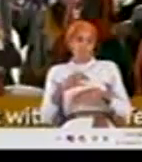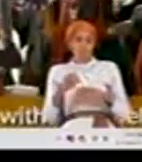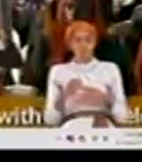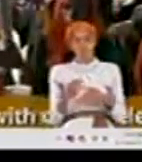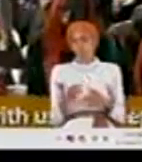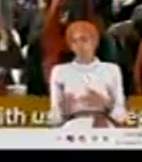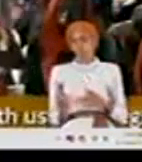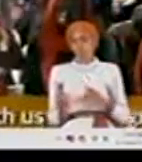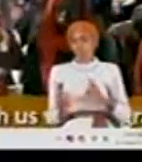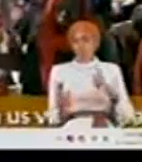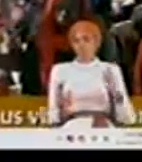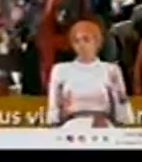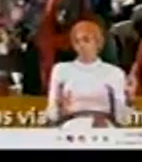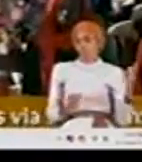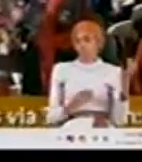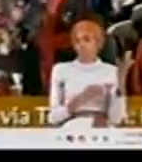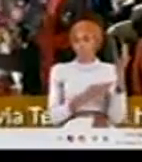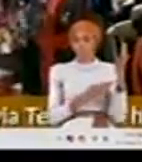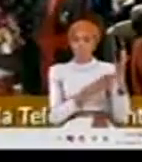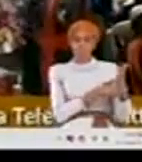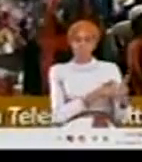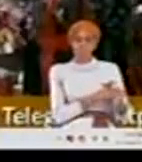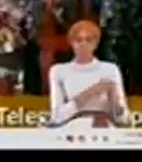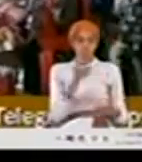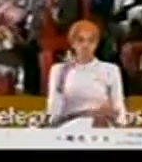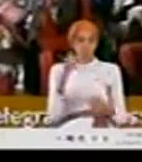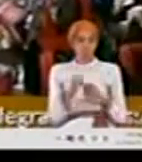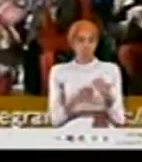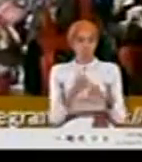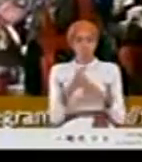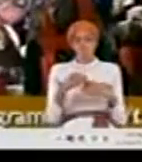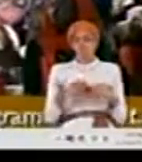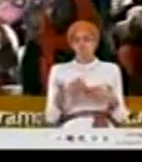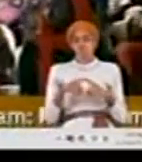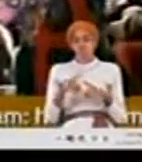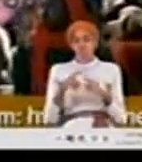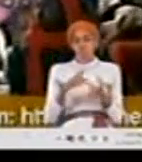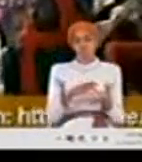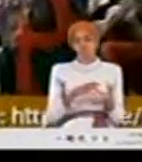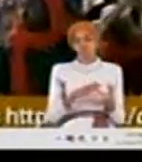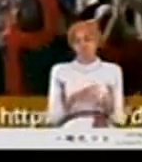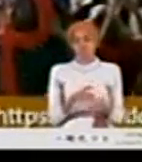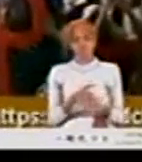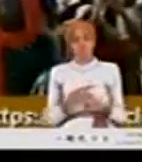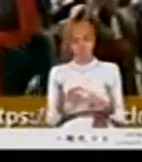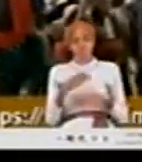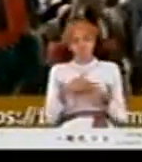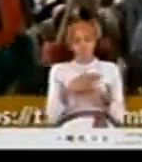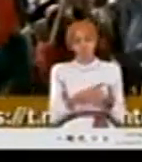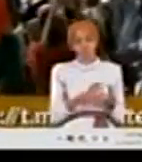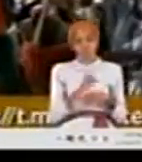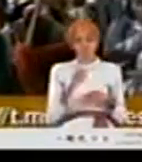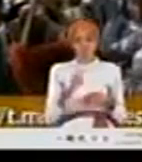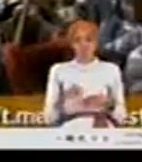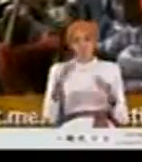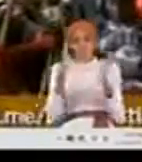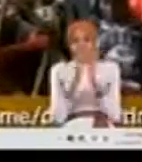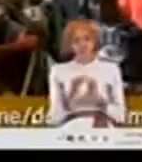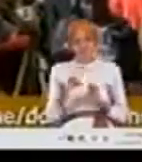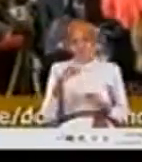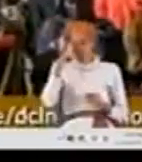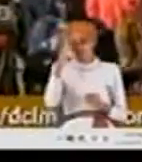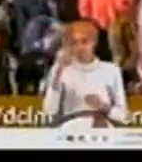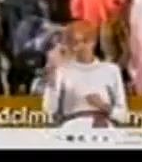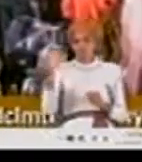drugs but supernaturally after the prayers of the man of God drugs stopped solution